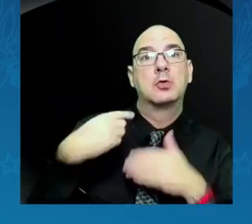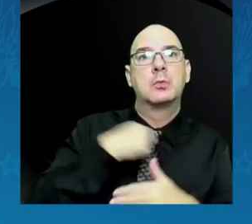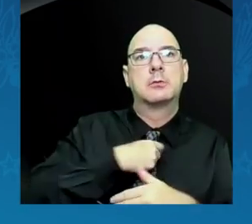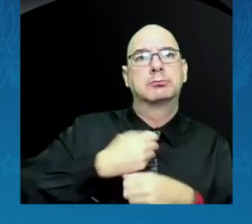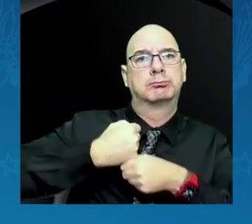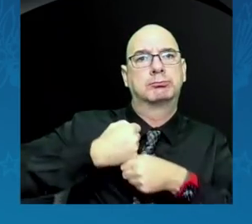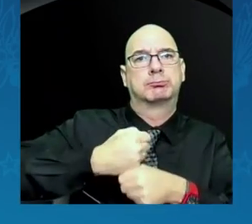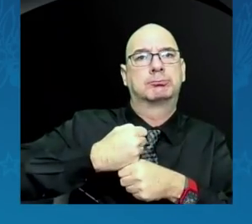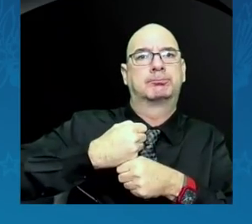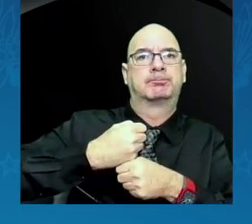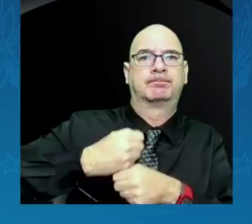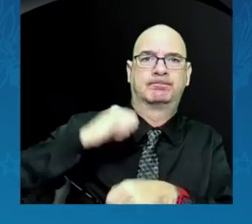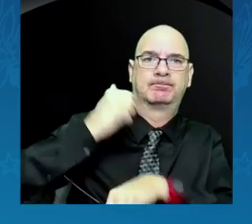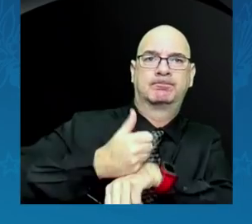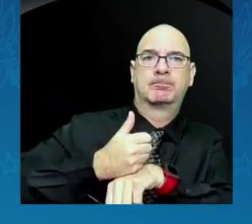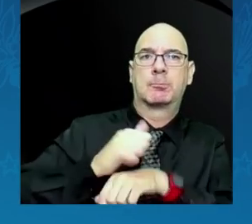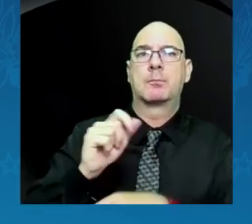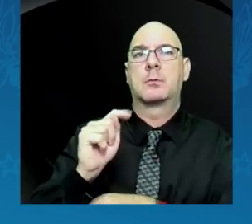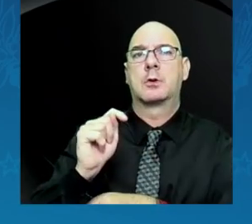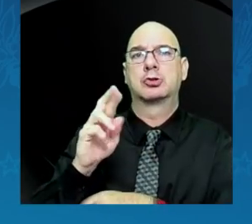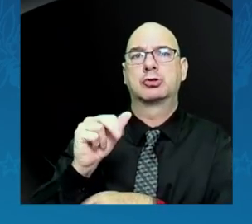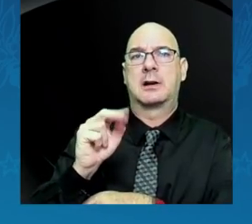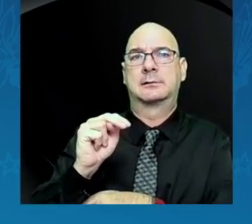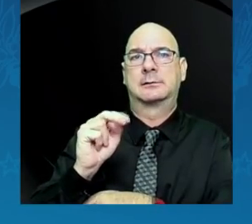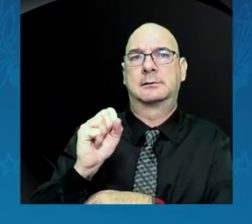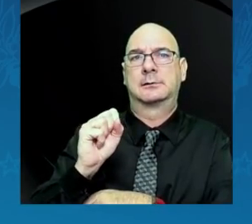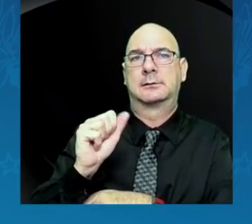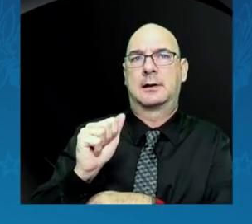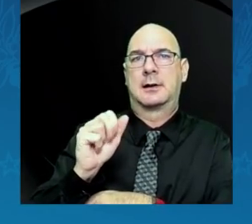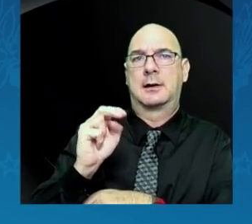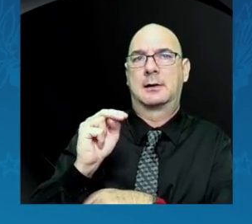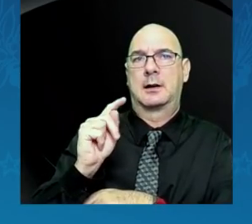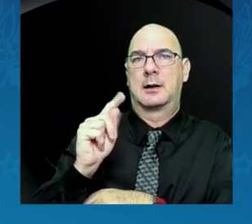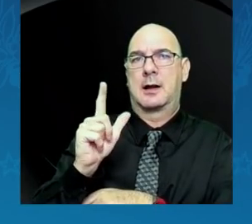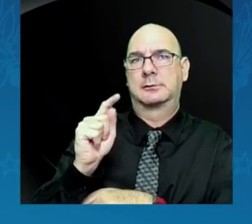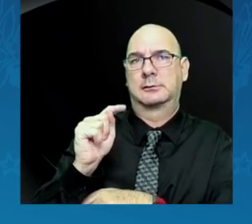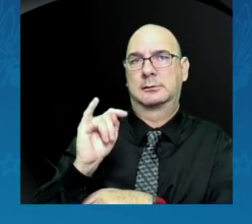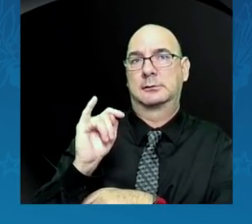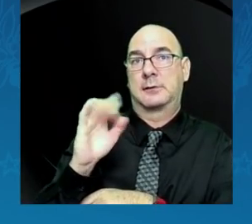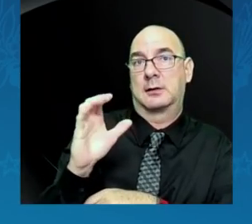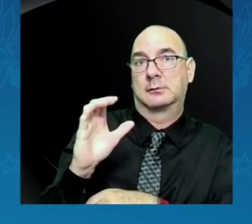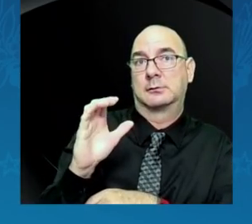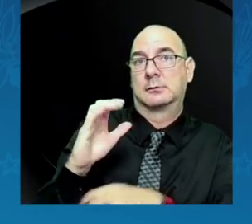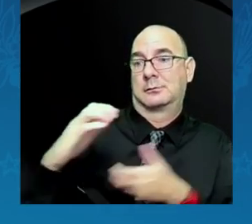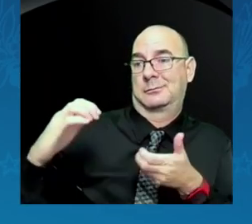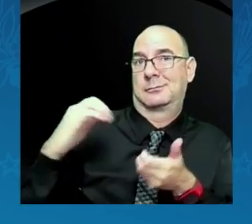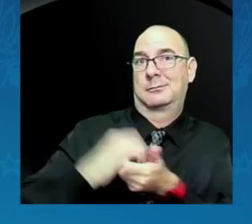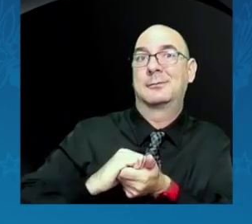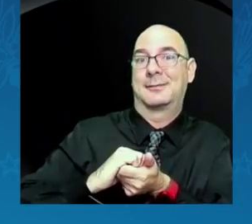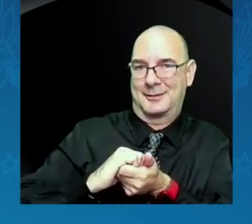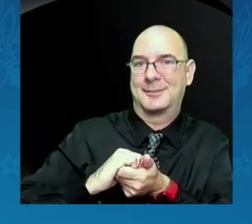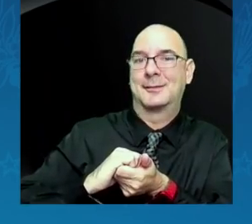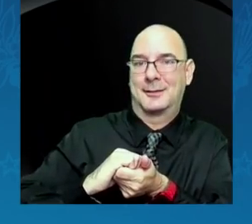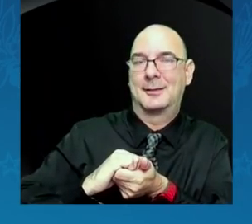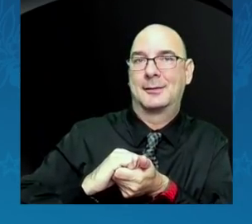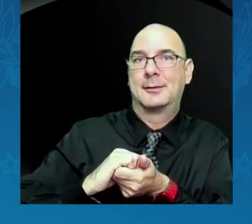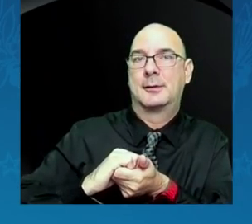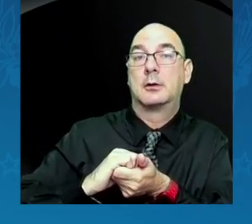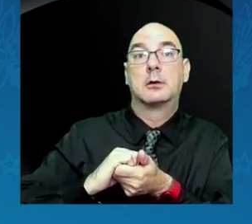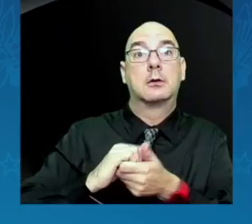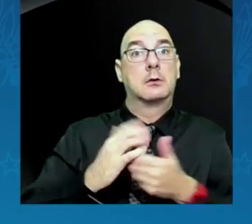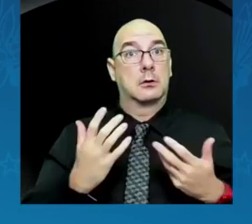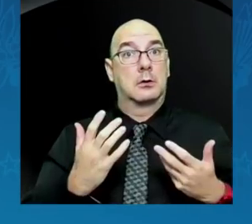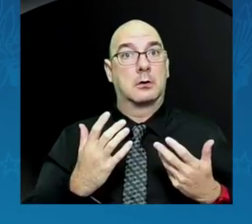alliance based on our mutual understanding about the interconnection and interdependence between the United States, France, and our